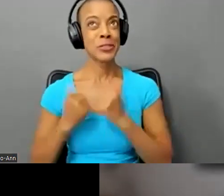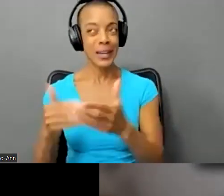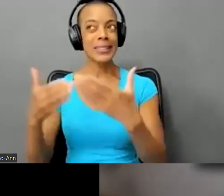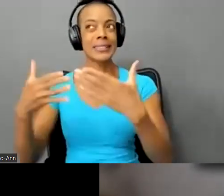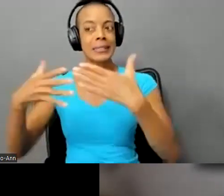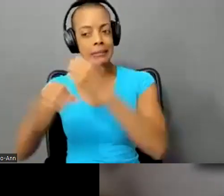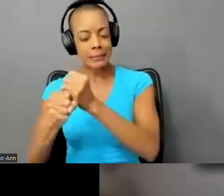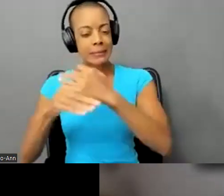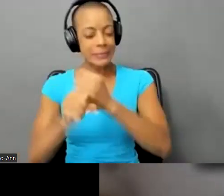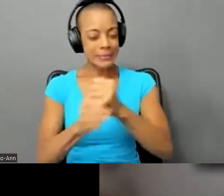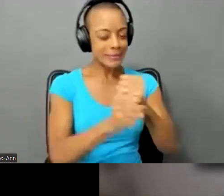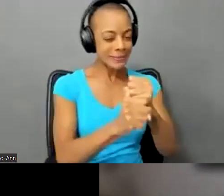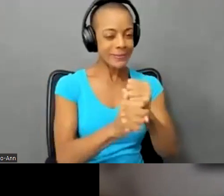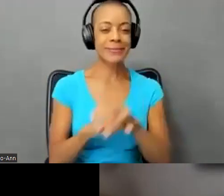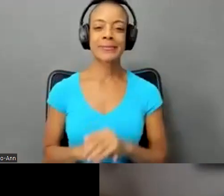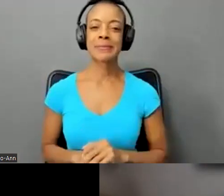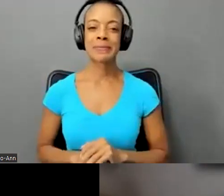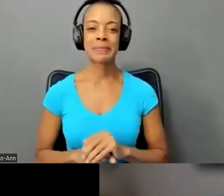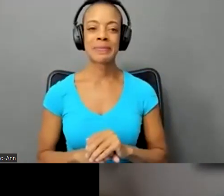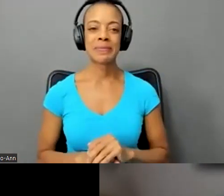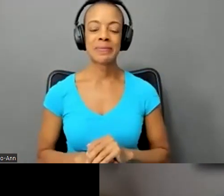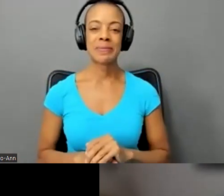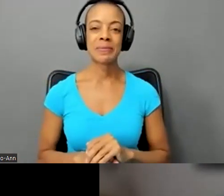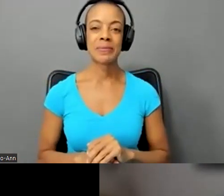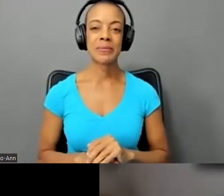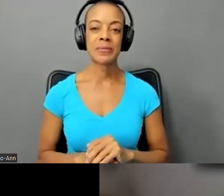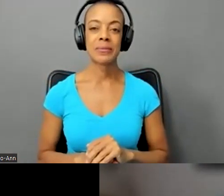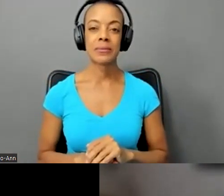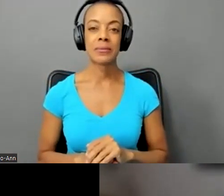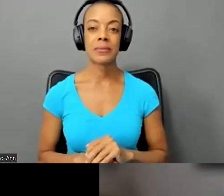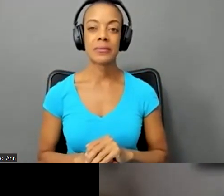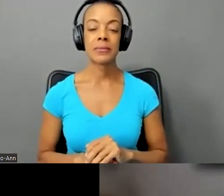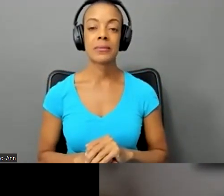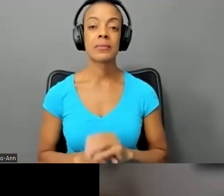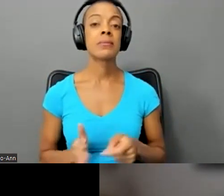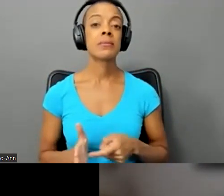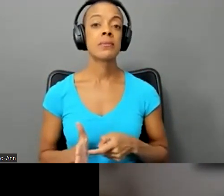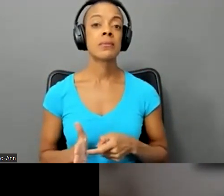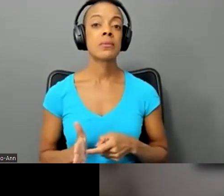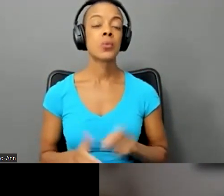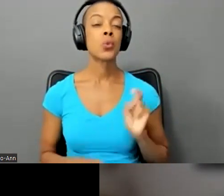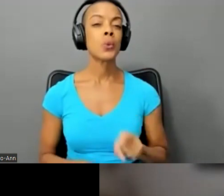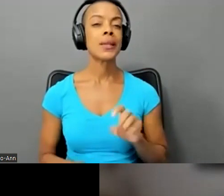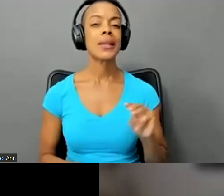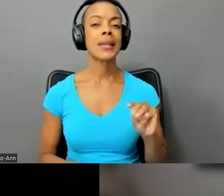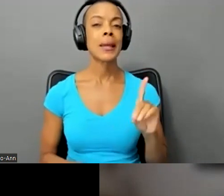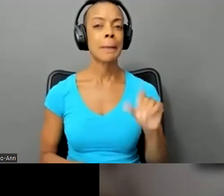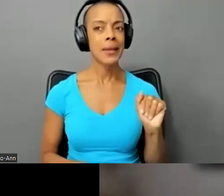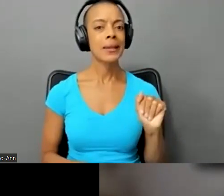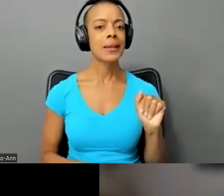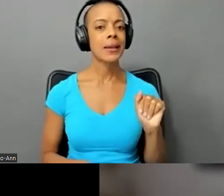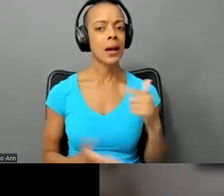bit. I think we also kind of need to see media addressing some of those dynamics of colonization